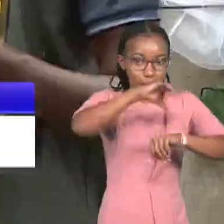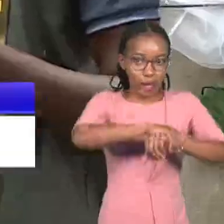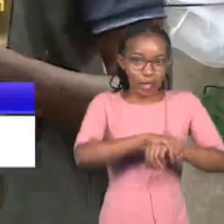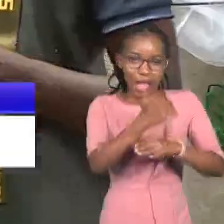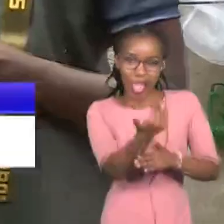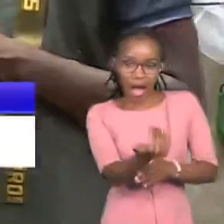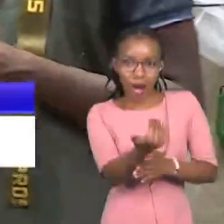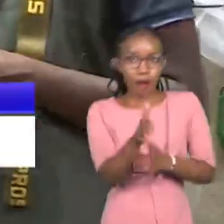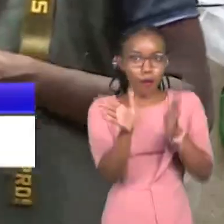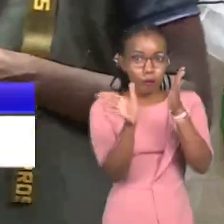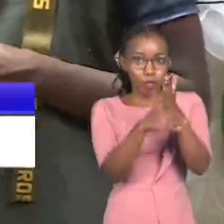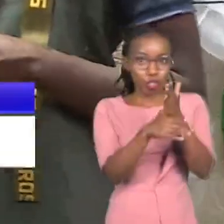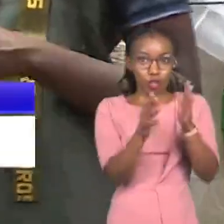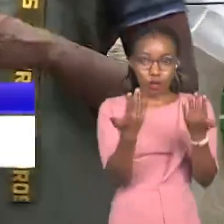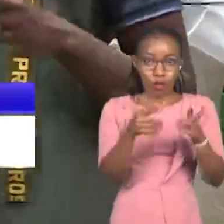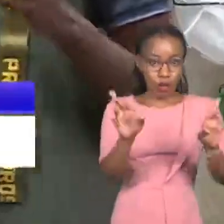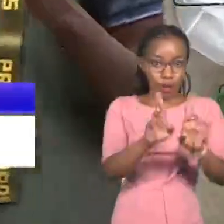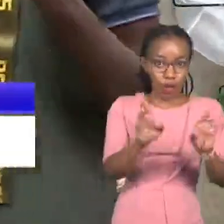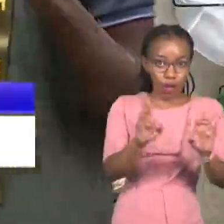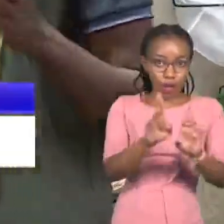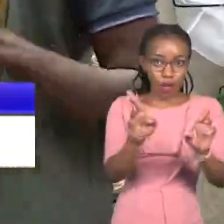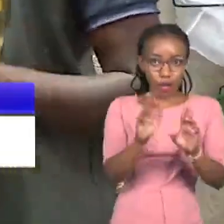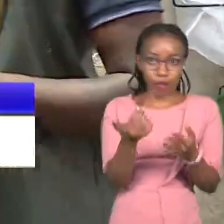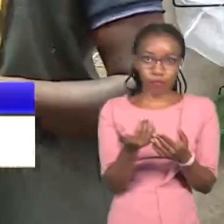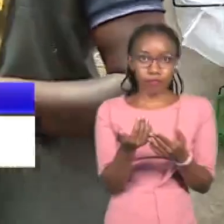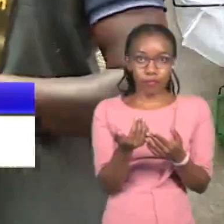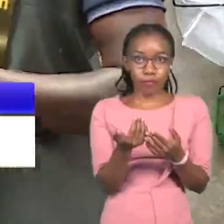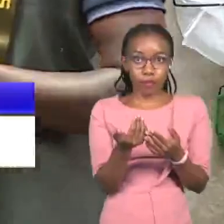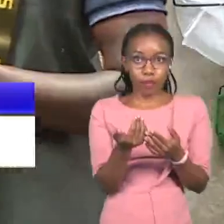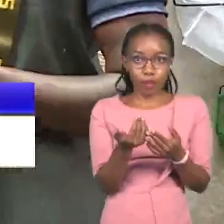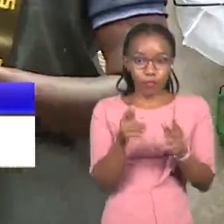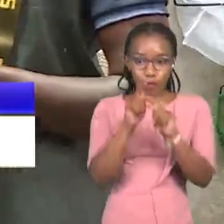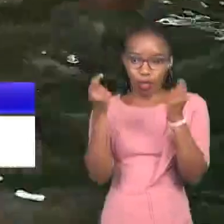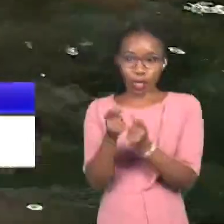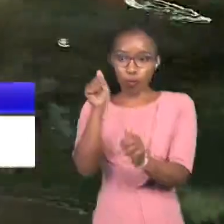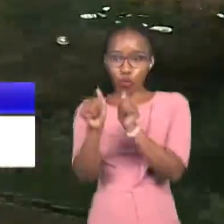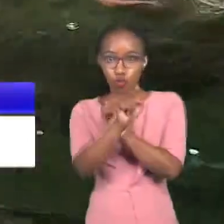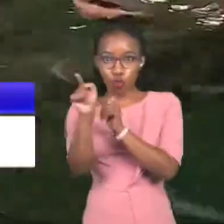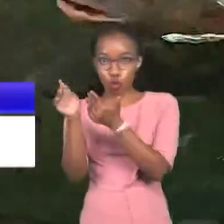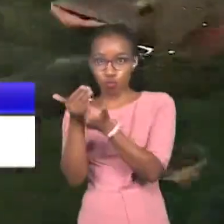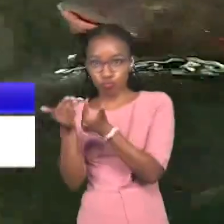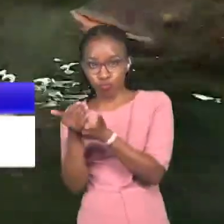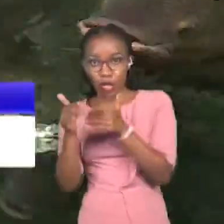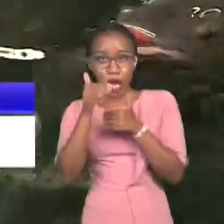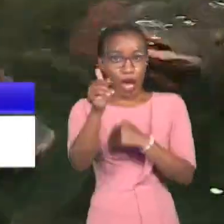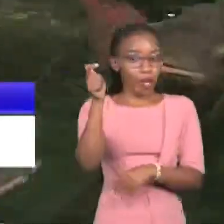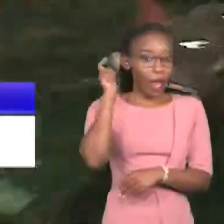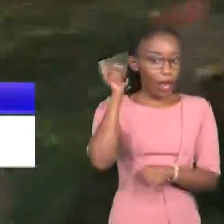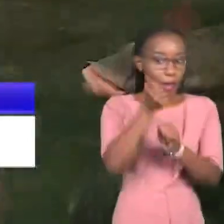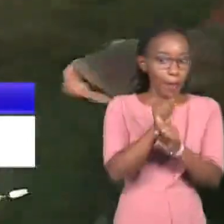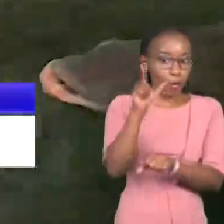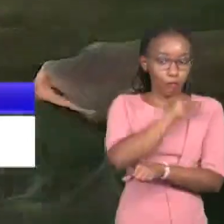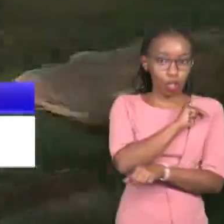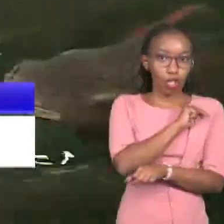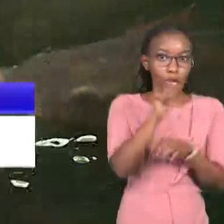ones readily from those species that you are going to keep? After the eggs are fertilized by the male